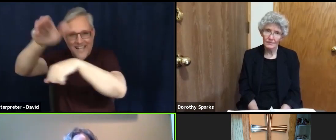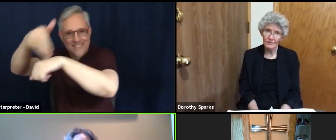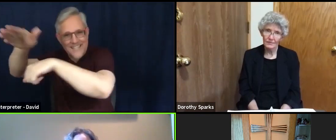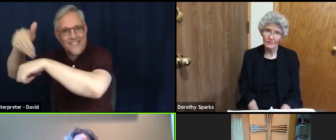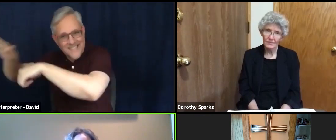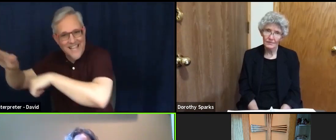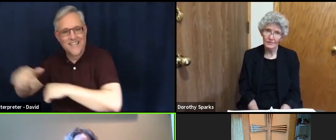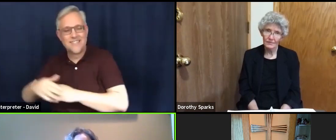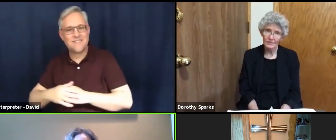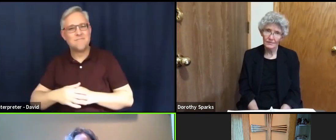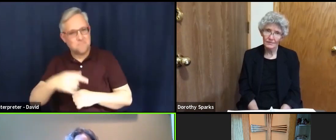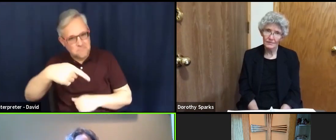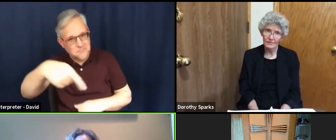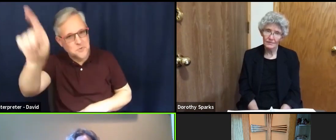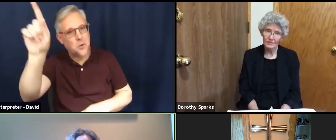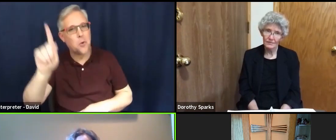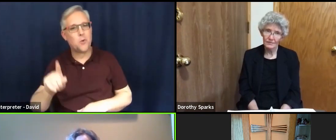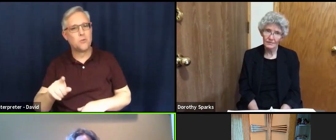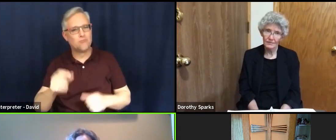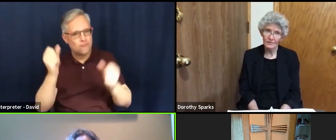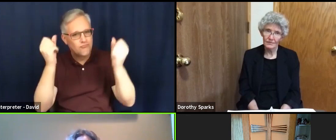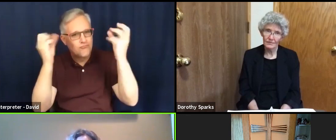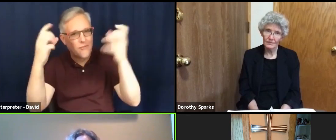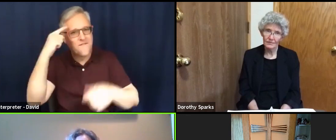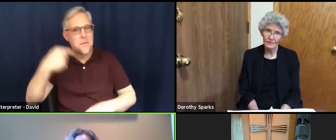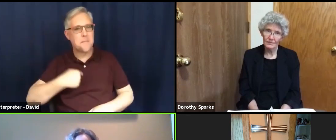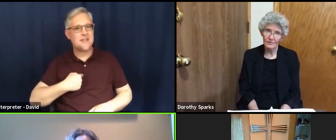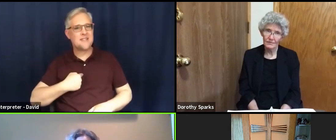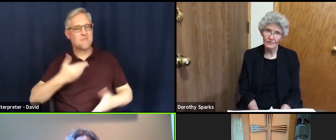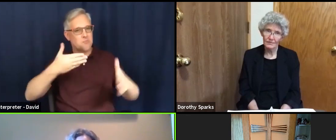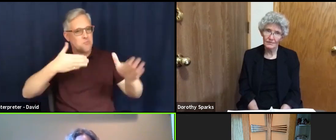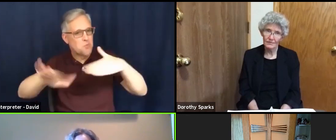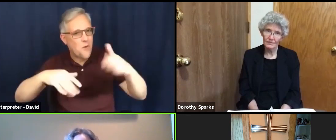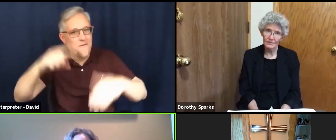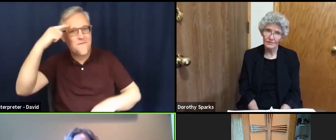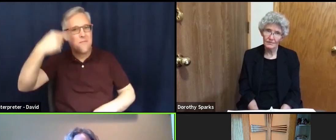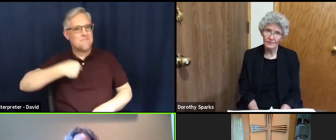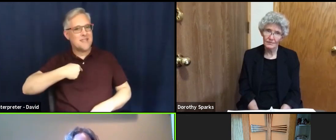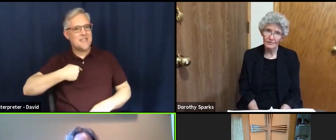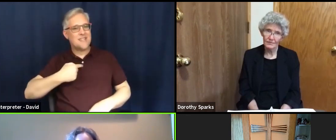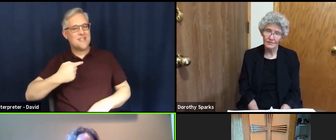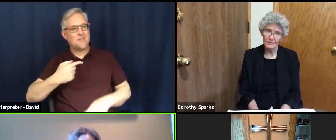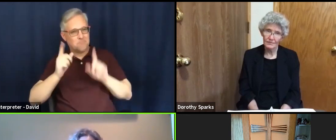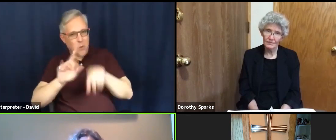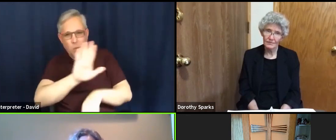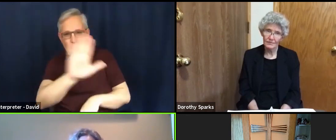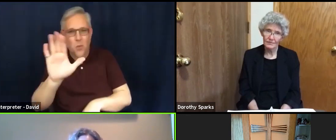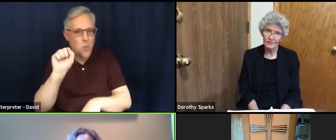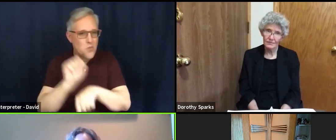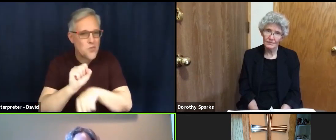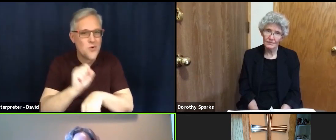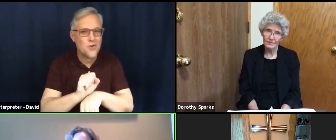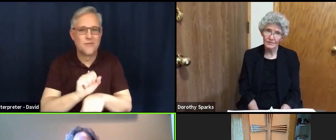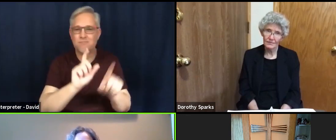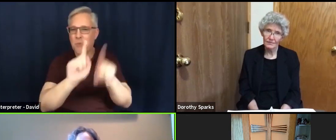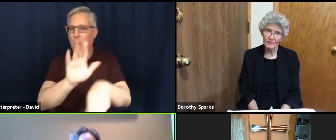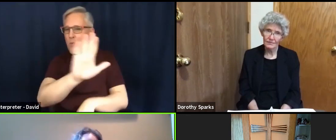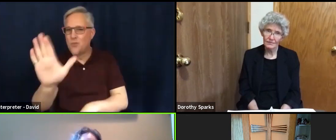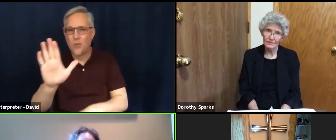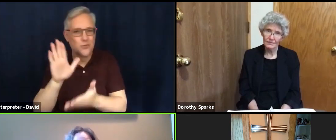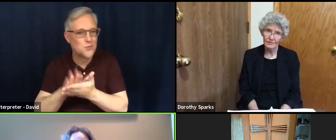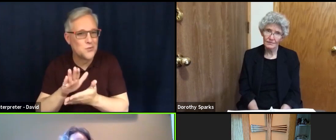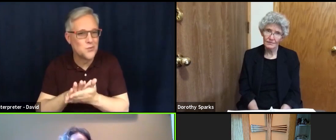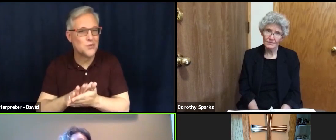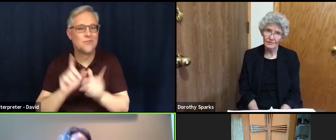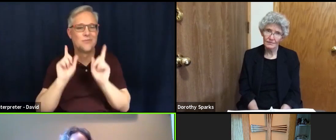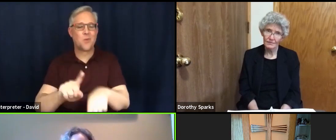of God in the places where we live and work and go to school and